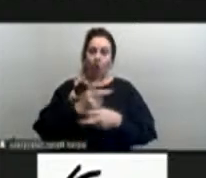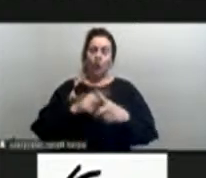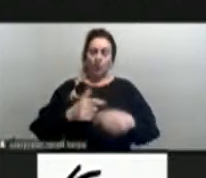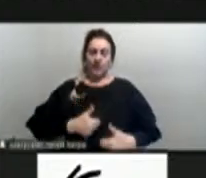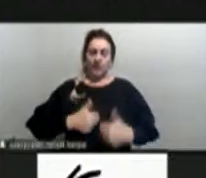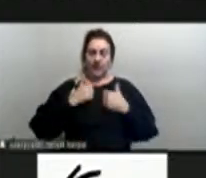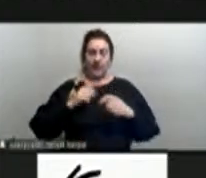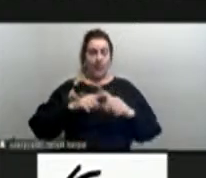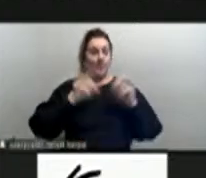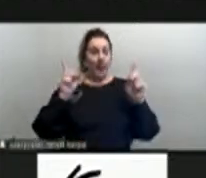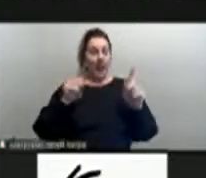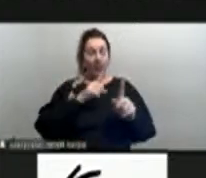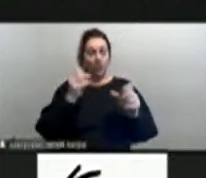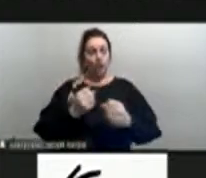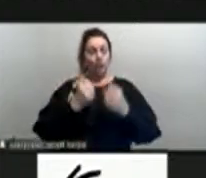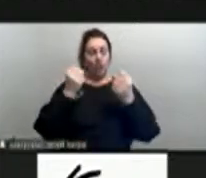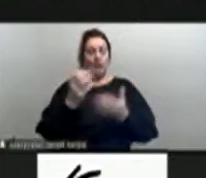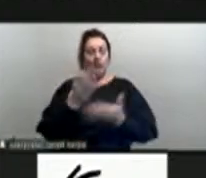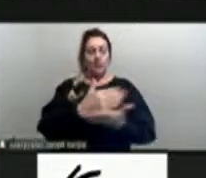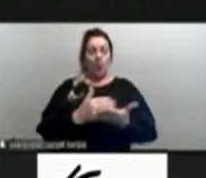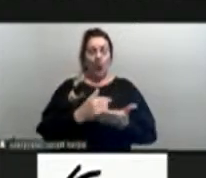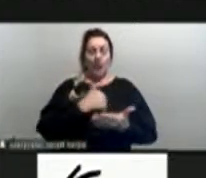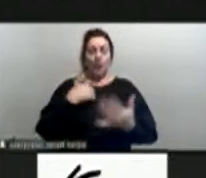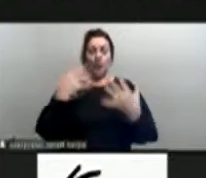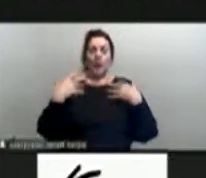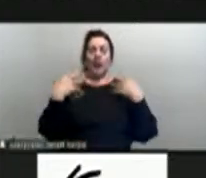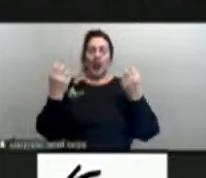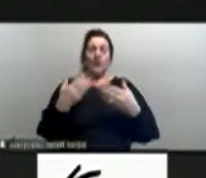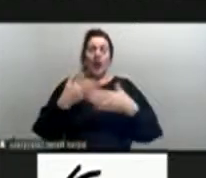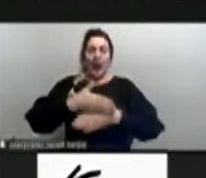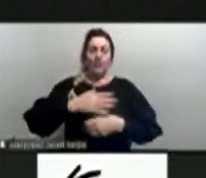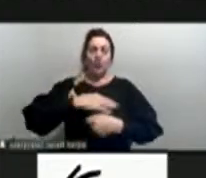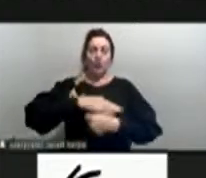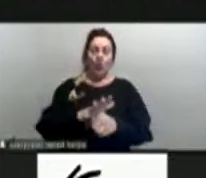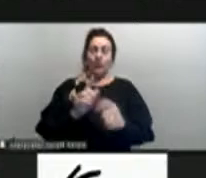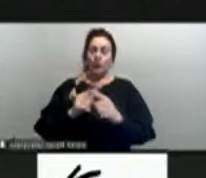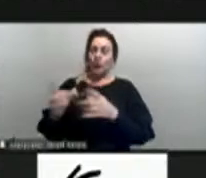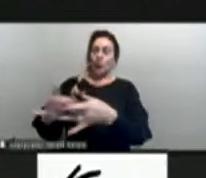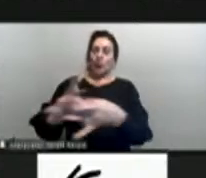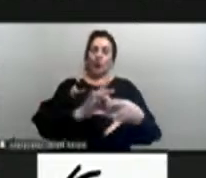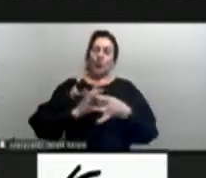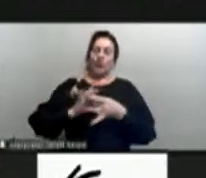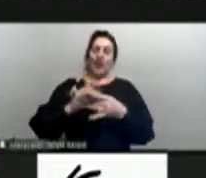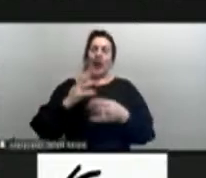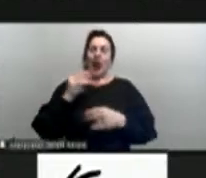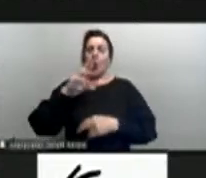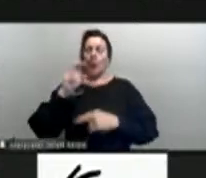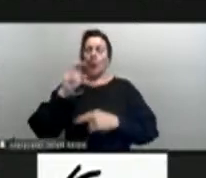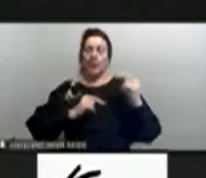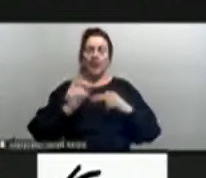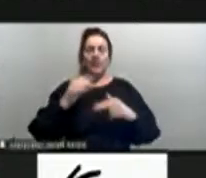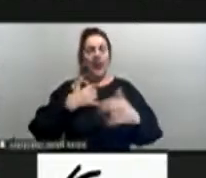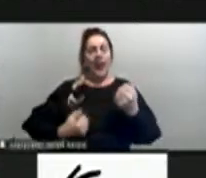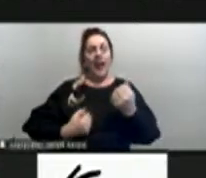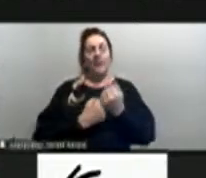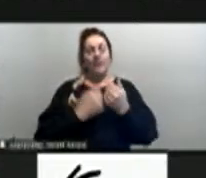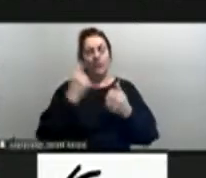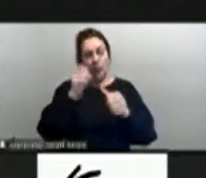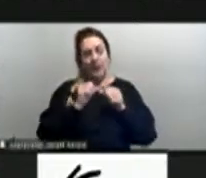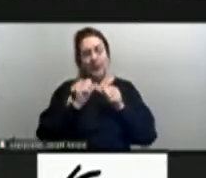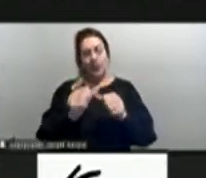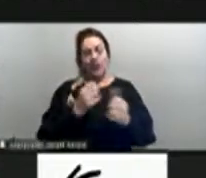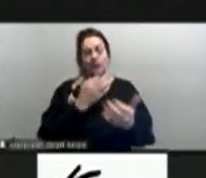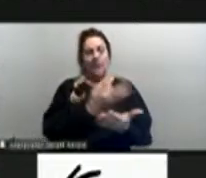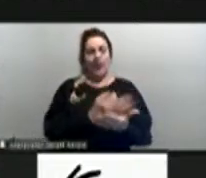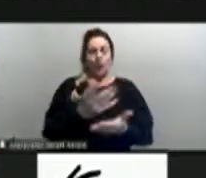strongest elements needed as we recover from COVID to unify and rebuild. So I advocate for continued funding and your